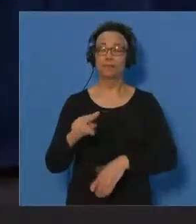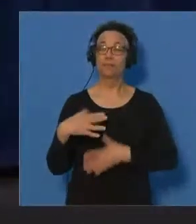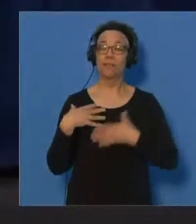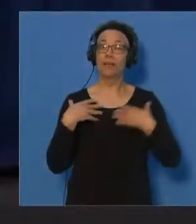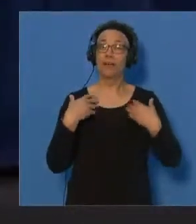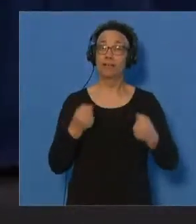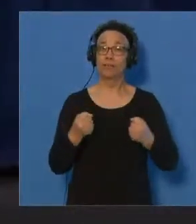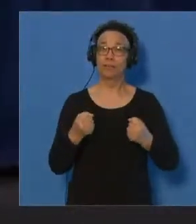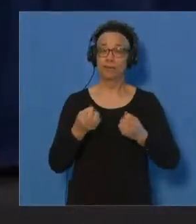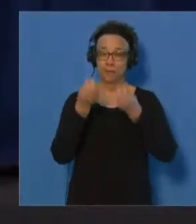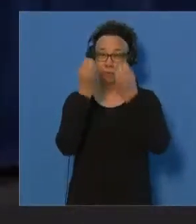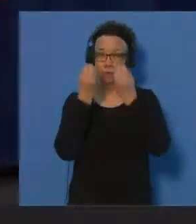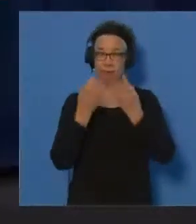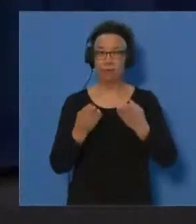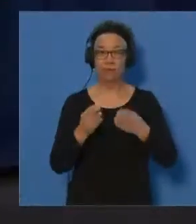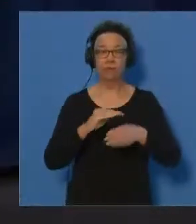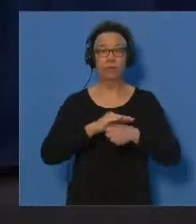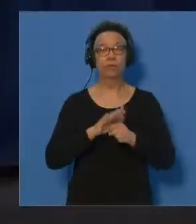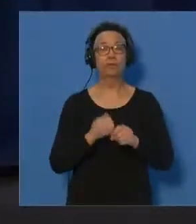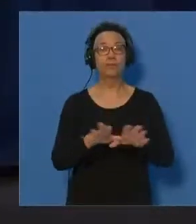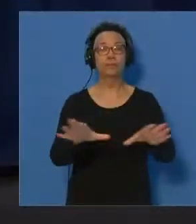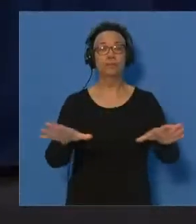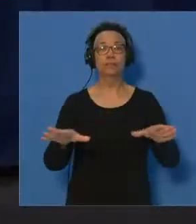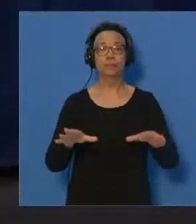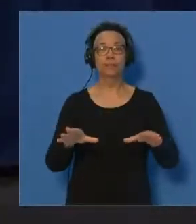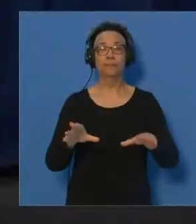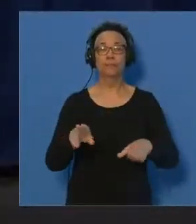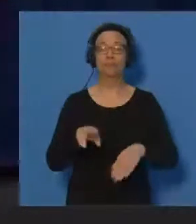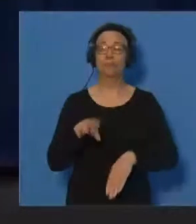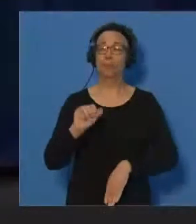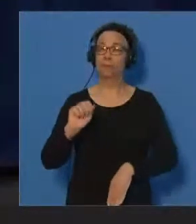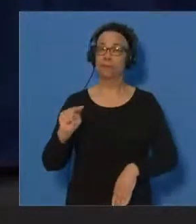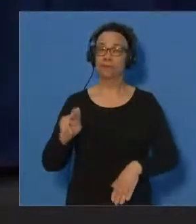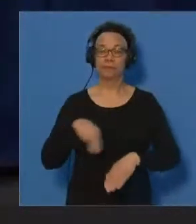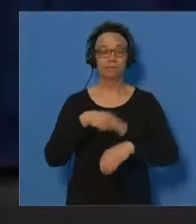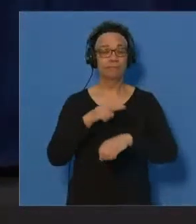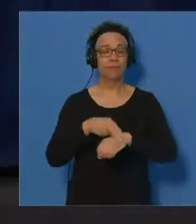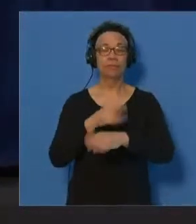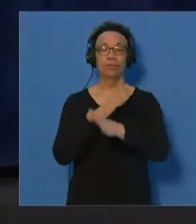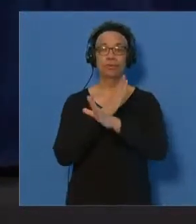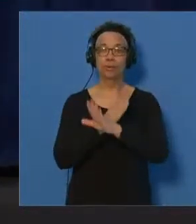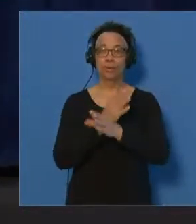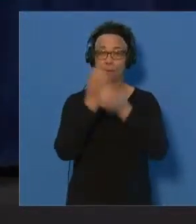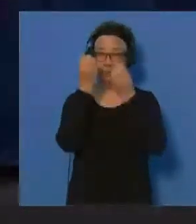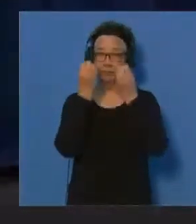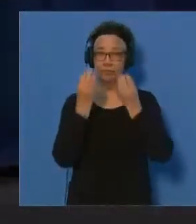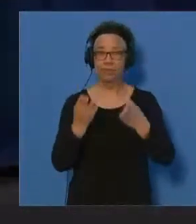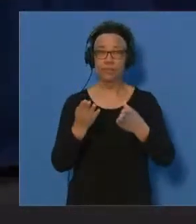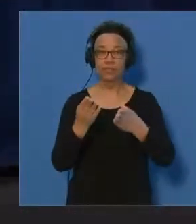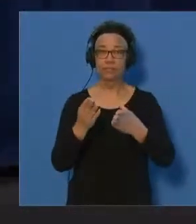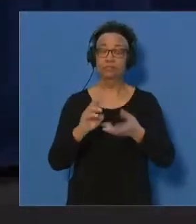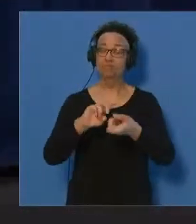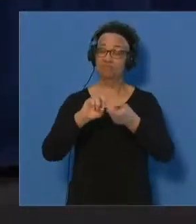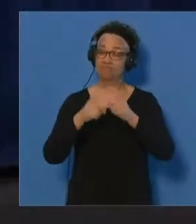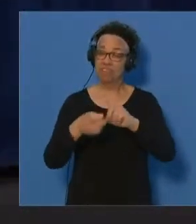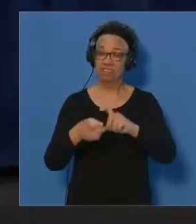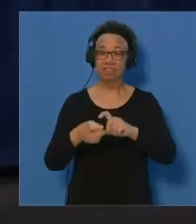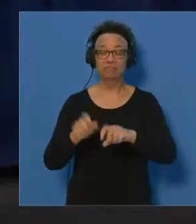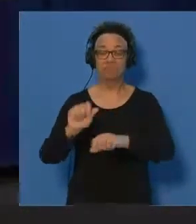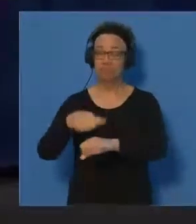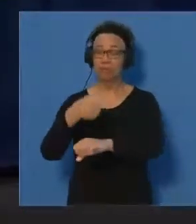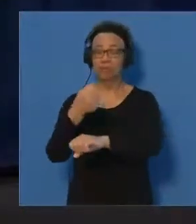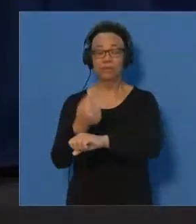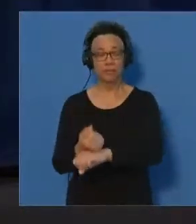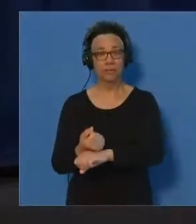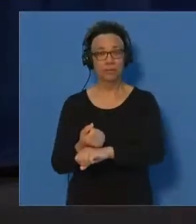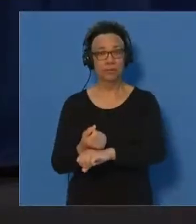on COVID-19 cases. The Minister of National Security will provide an update on the revisions to our shelter in place, changes which